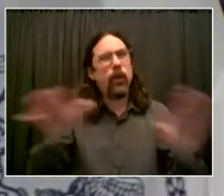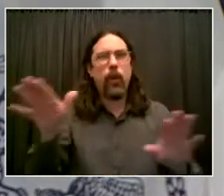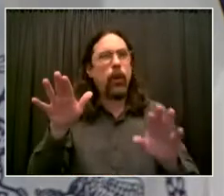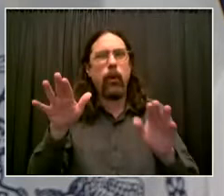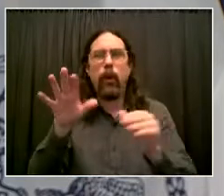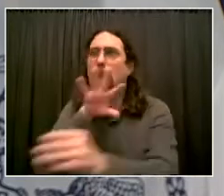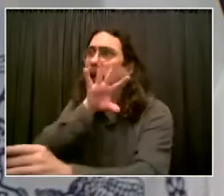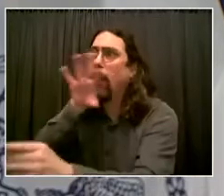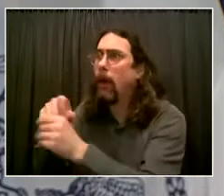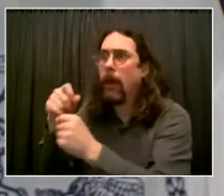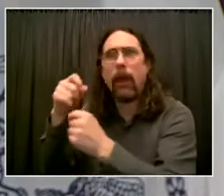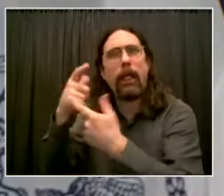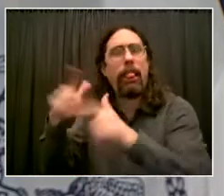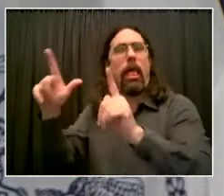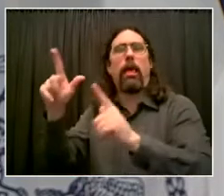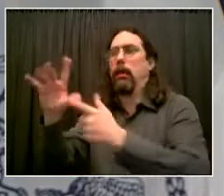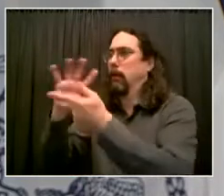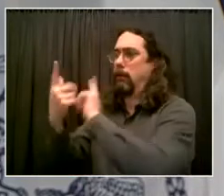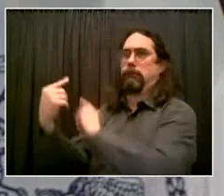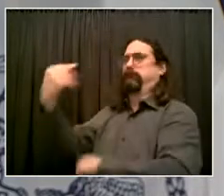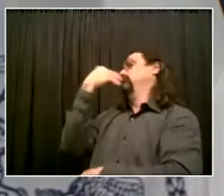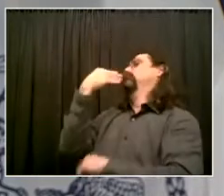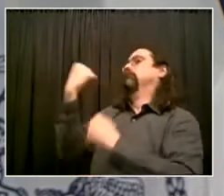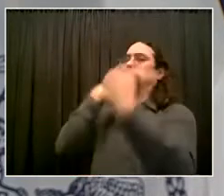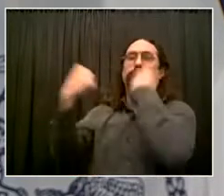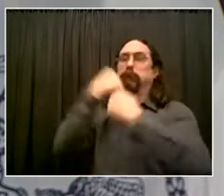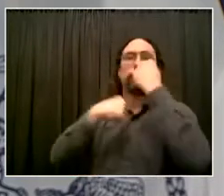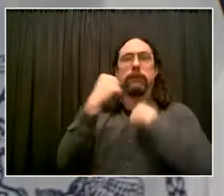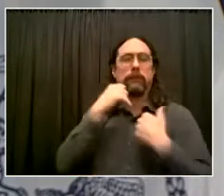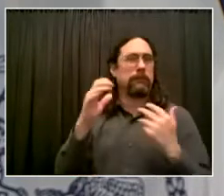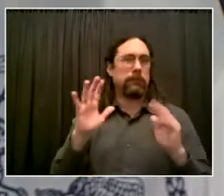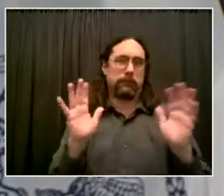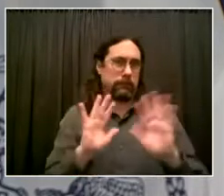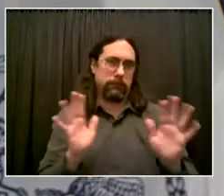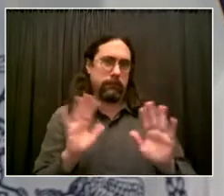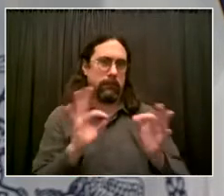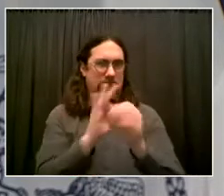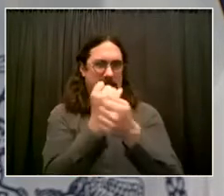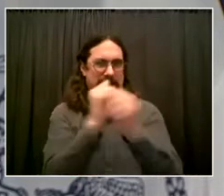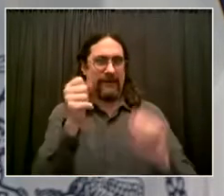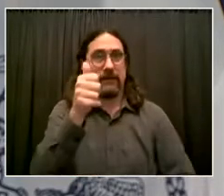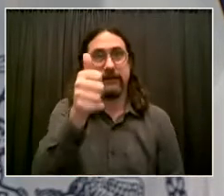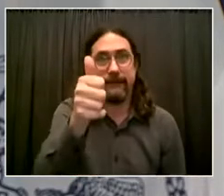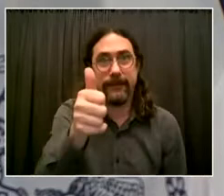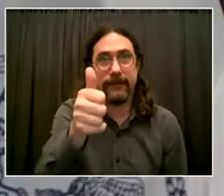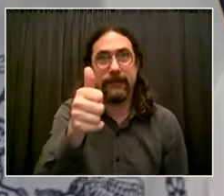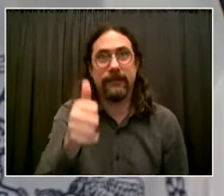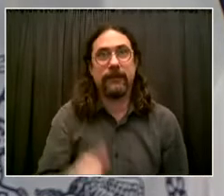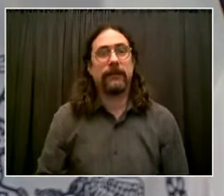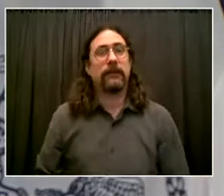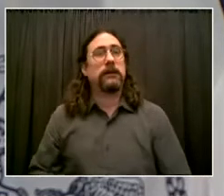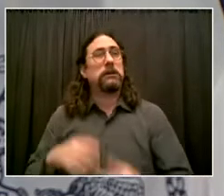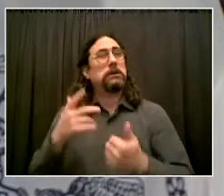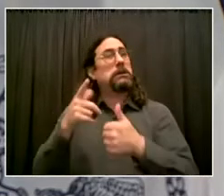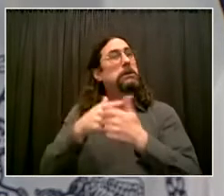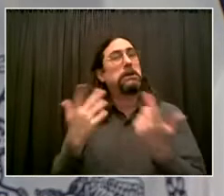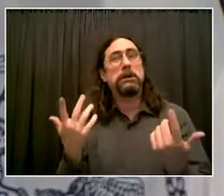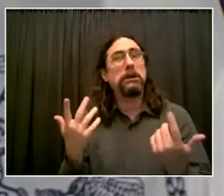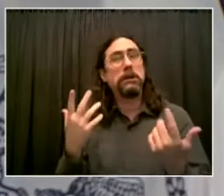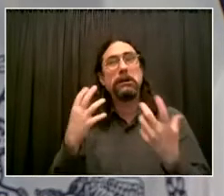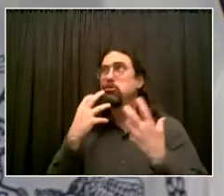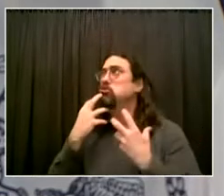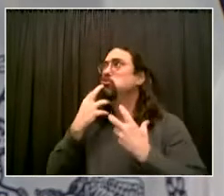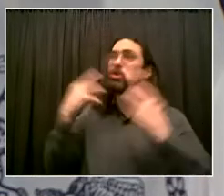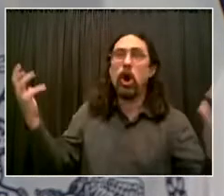try and in any way disrupt, even just verbally disrupt what the perpetrator is doing. Come to